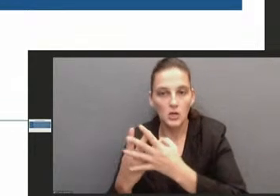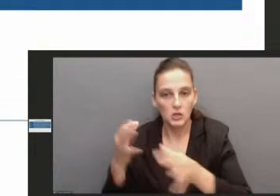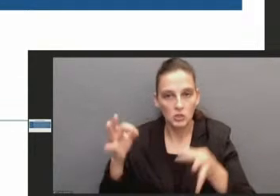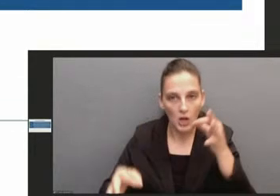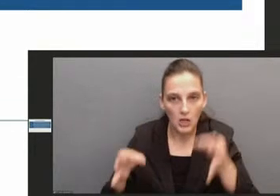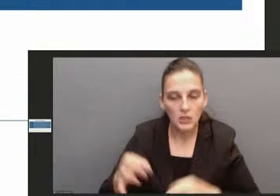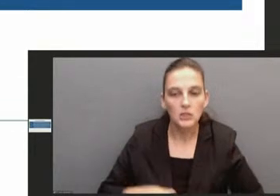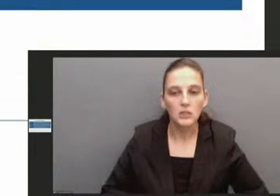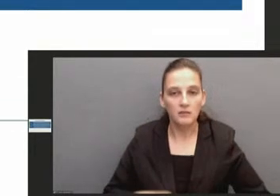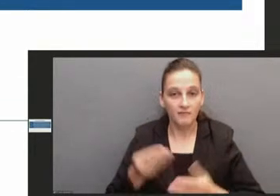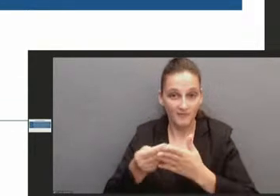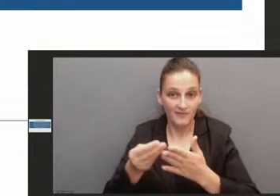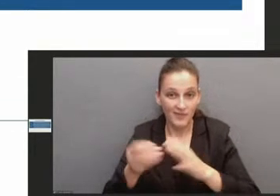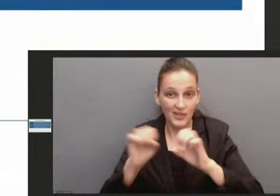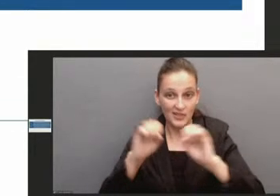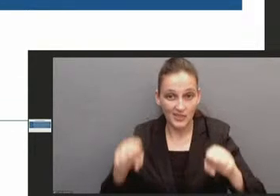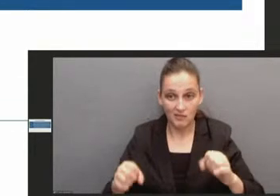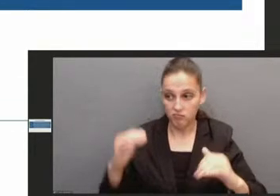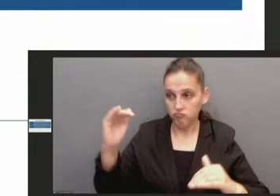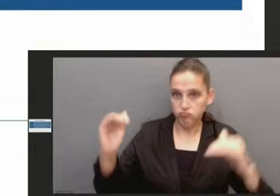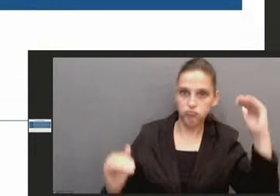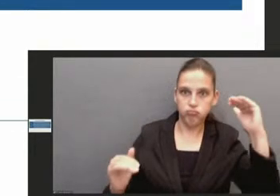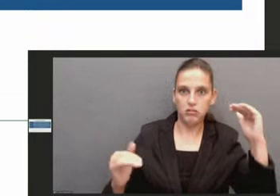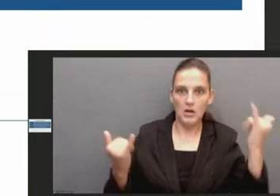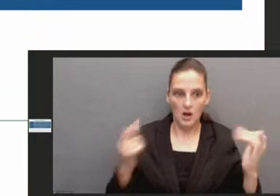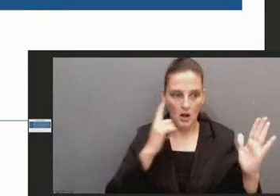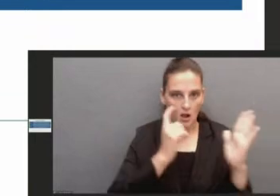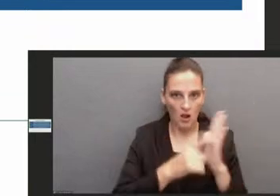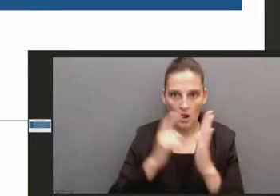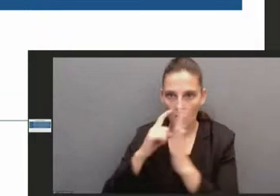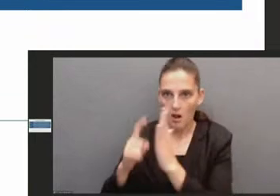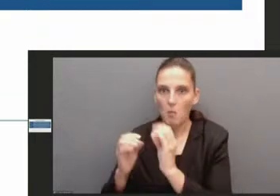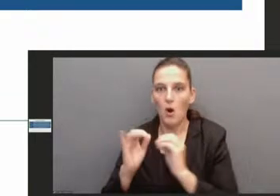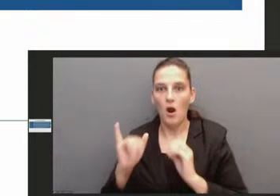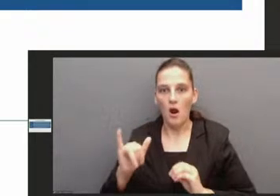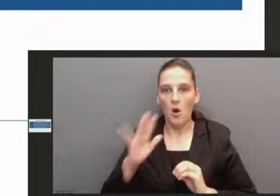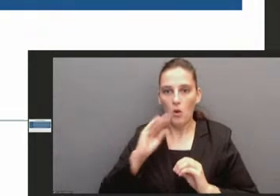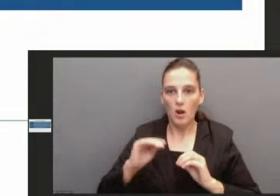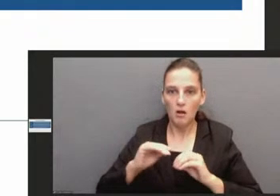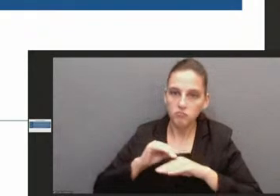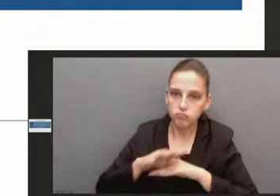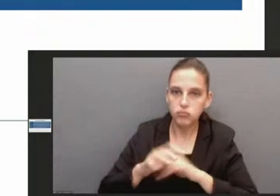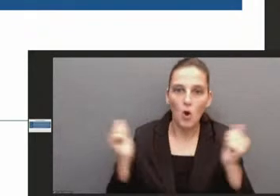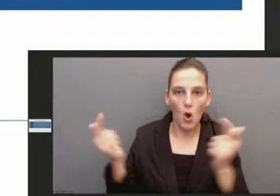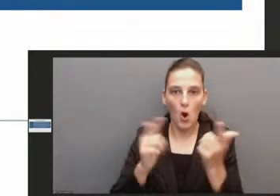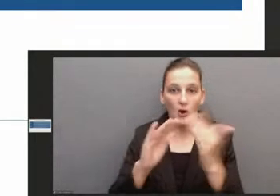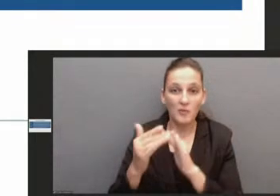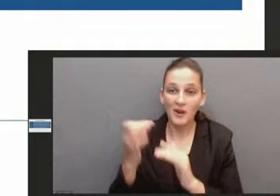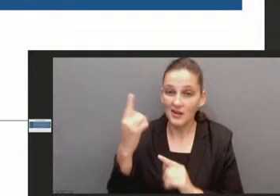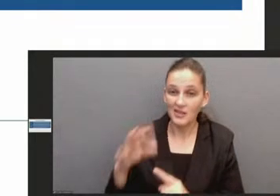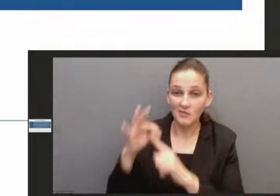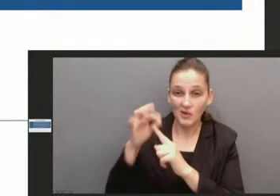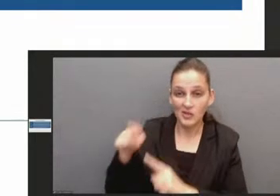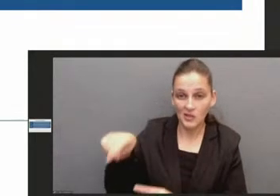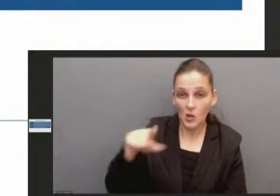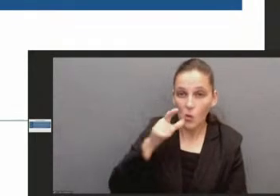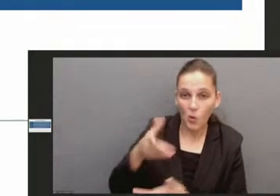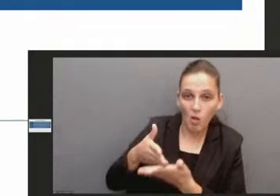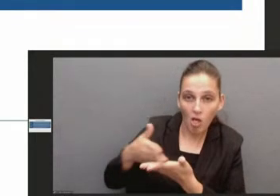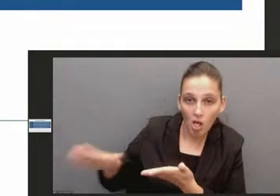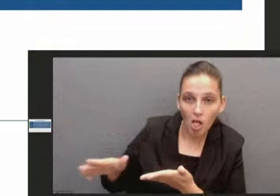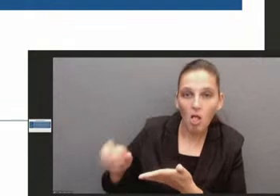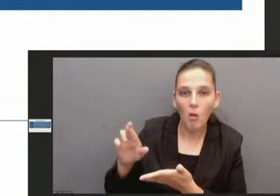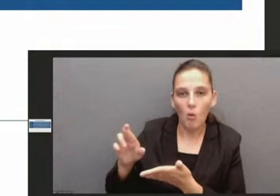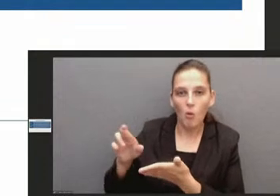among others, that impact the well-being of all communities, but particularly those who are marginalized, minoritized, or medically